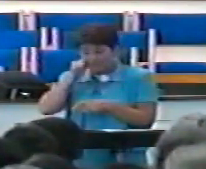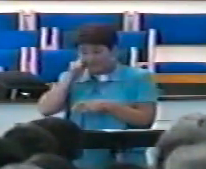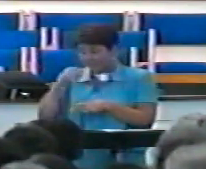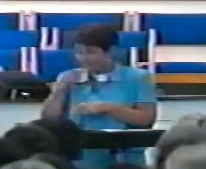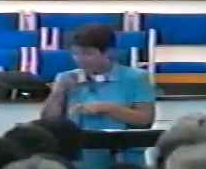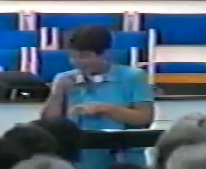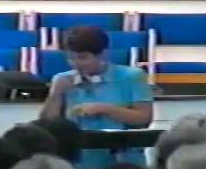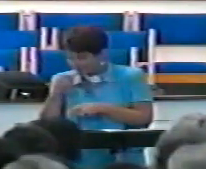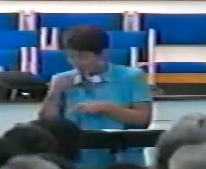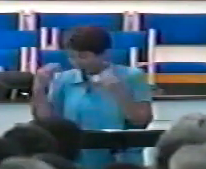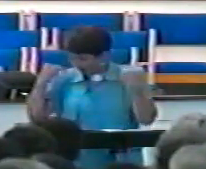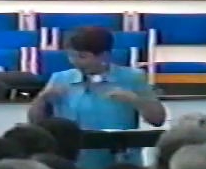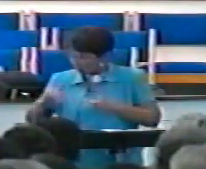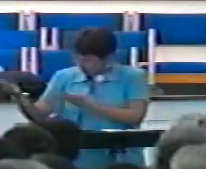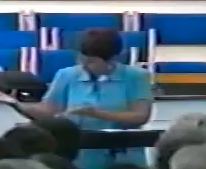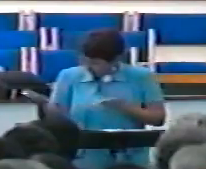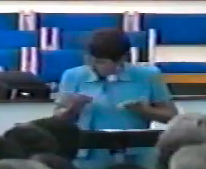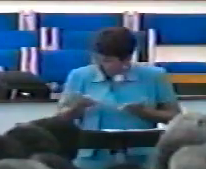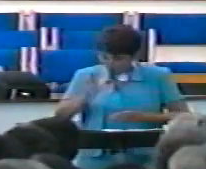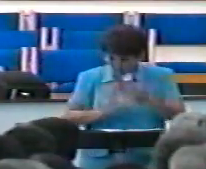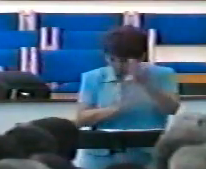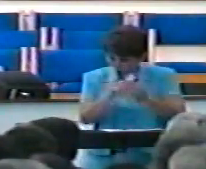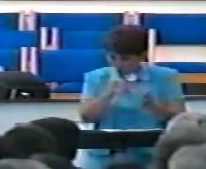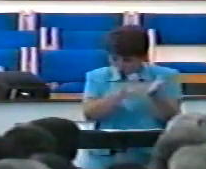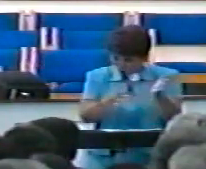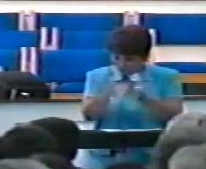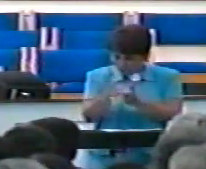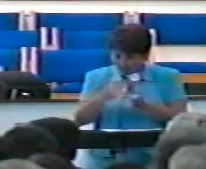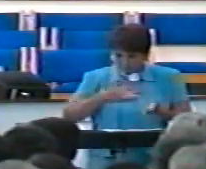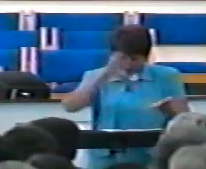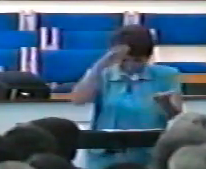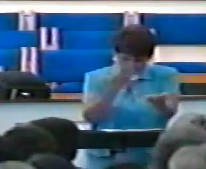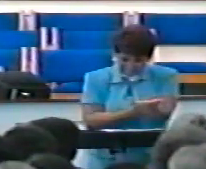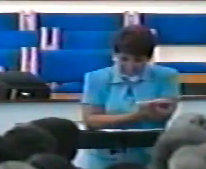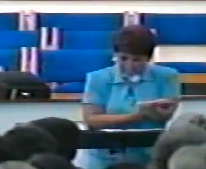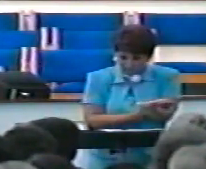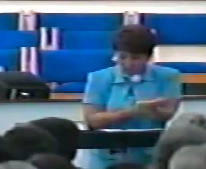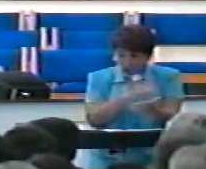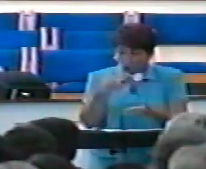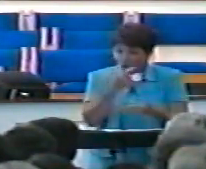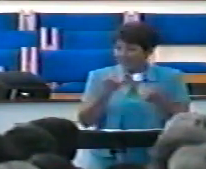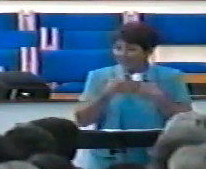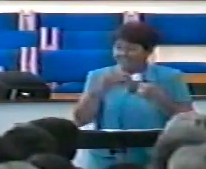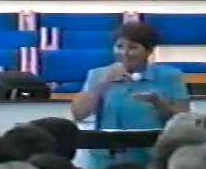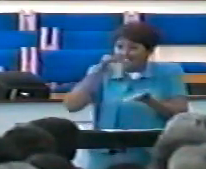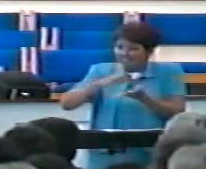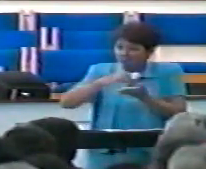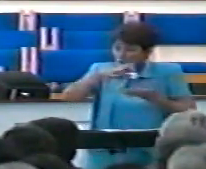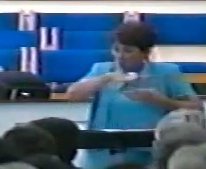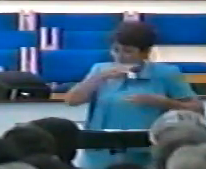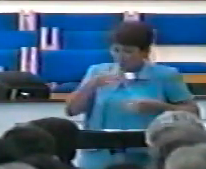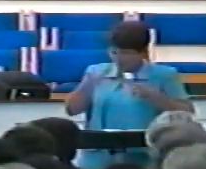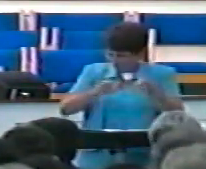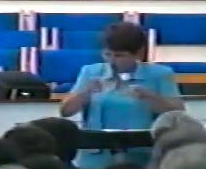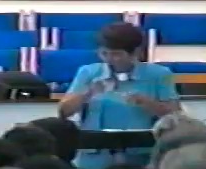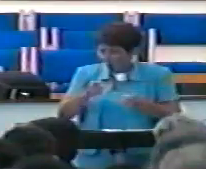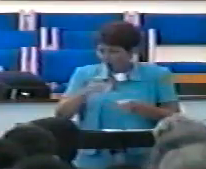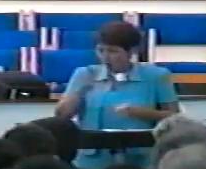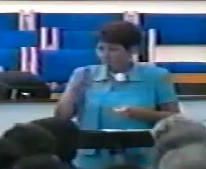son, which hath a dumb spirit. In other words, he's controlled by the devil. But now I want you to drop down to verse 22.